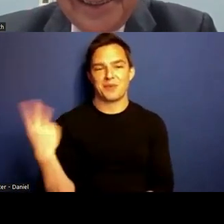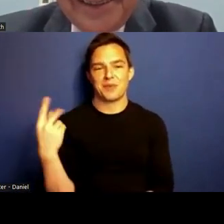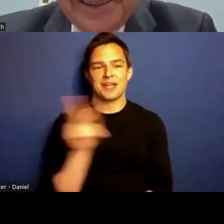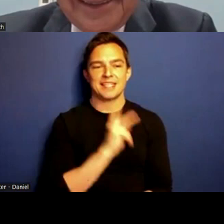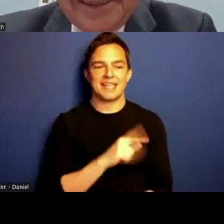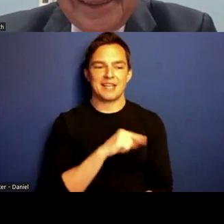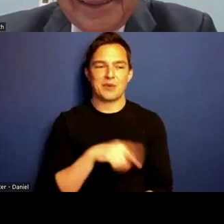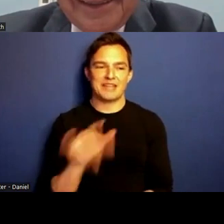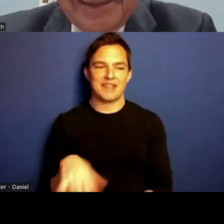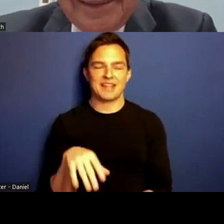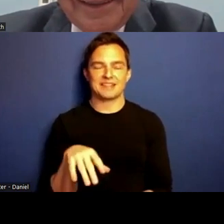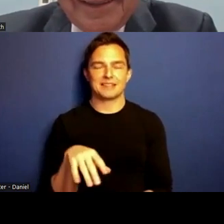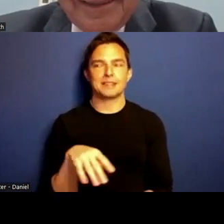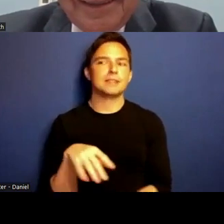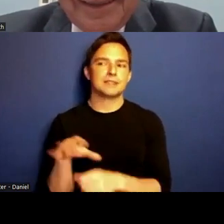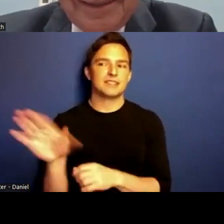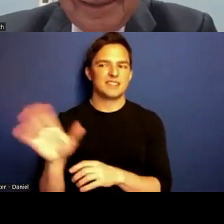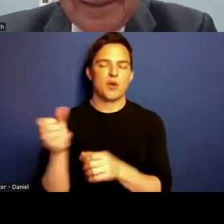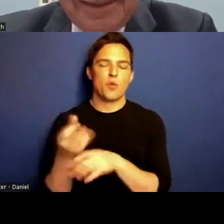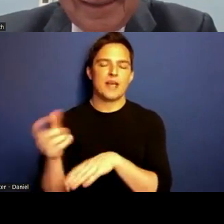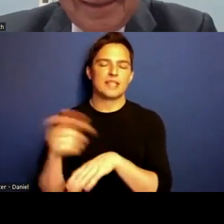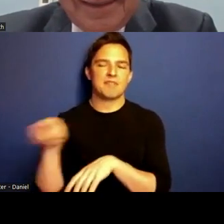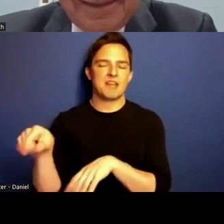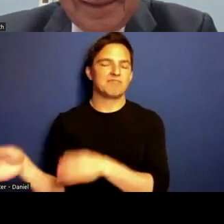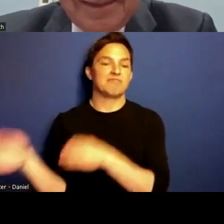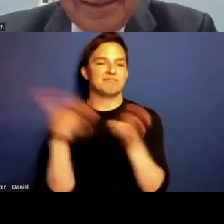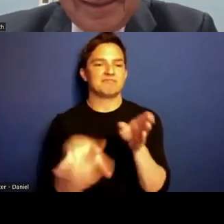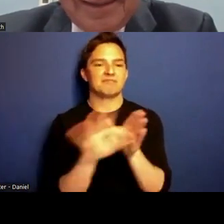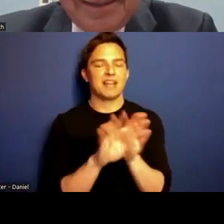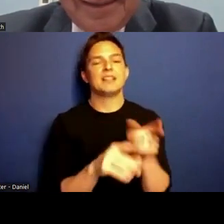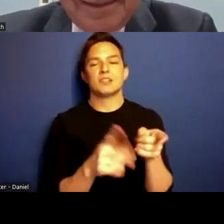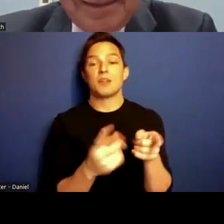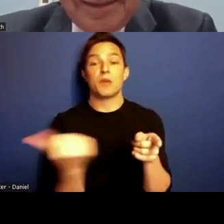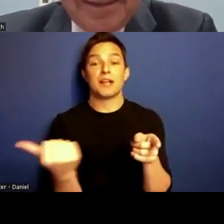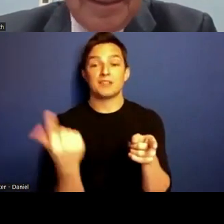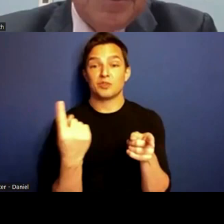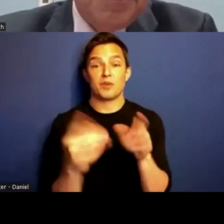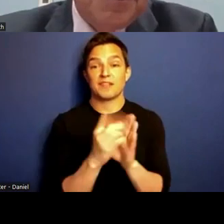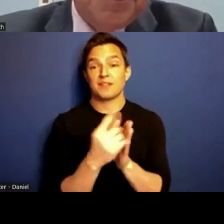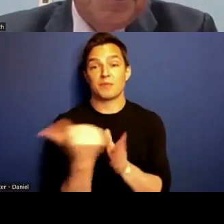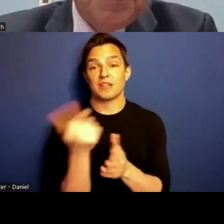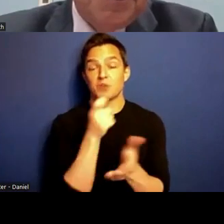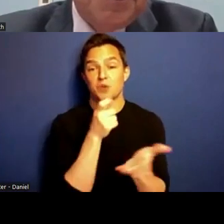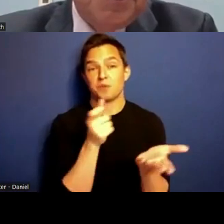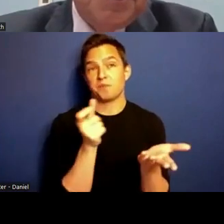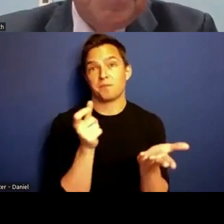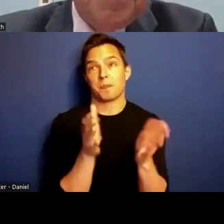no, we thought, don't waste our time, go find, and you can always find somebody else who can be